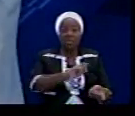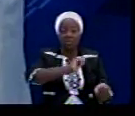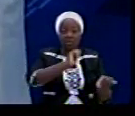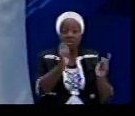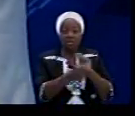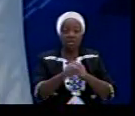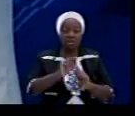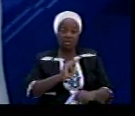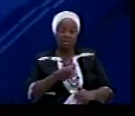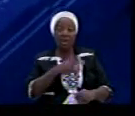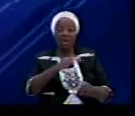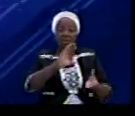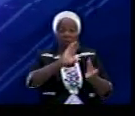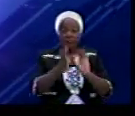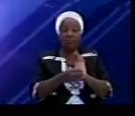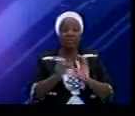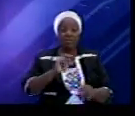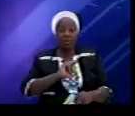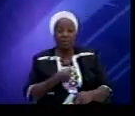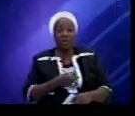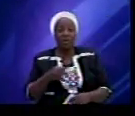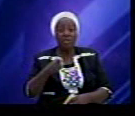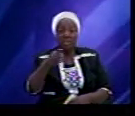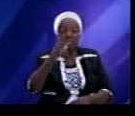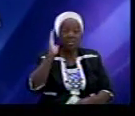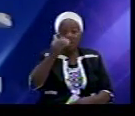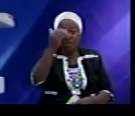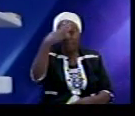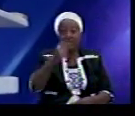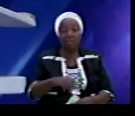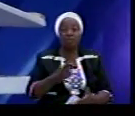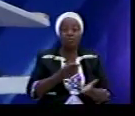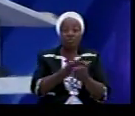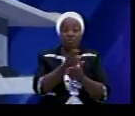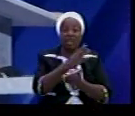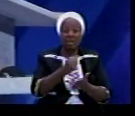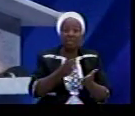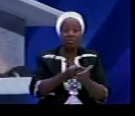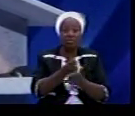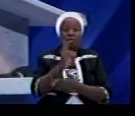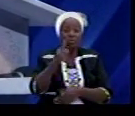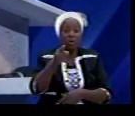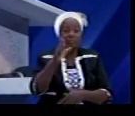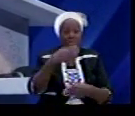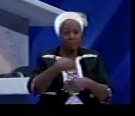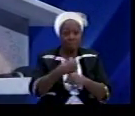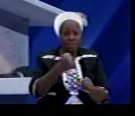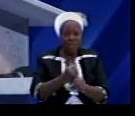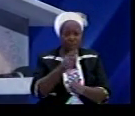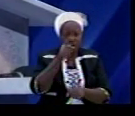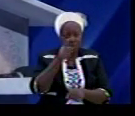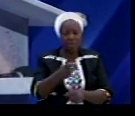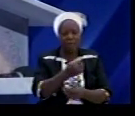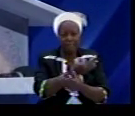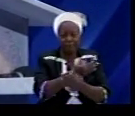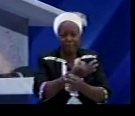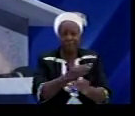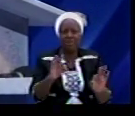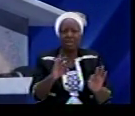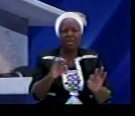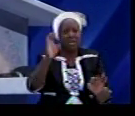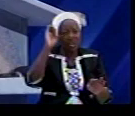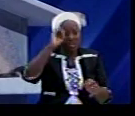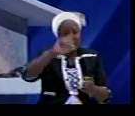and converts us. Ye shall know the truth, and the truth will make you free. It changes your